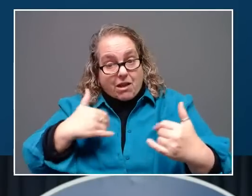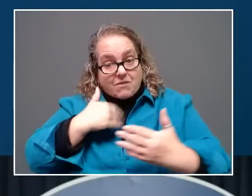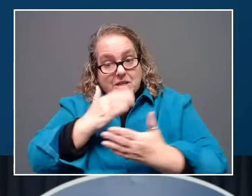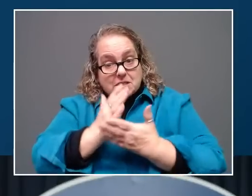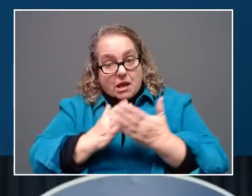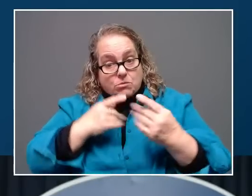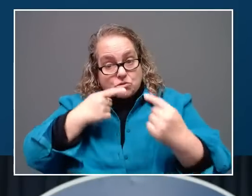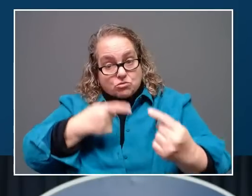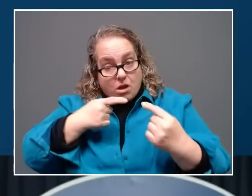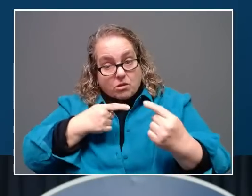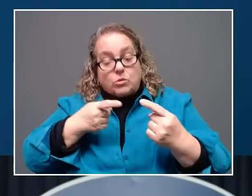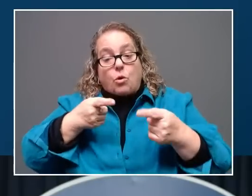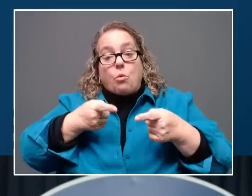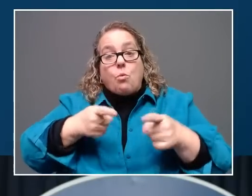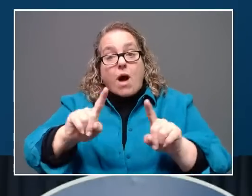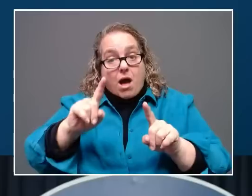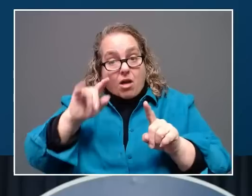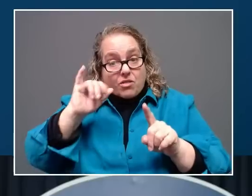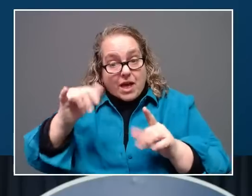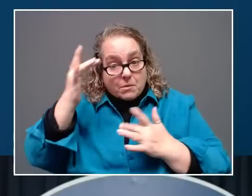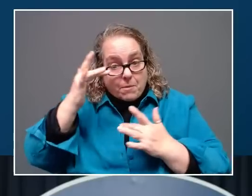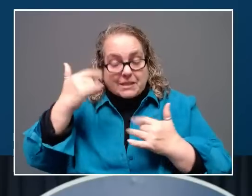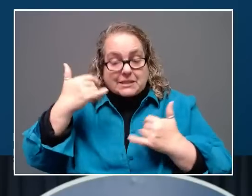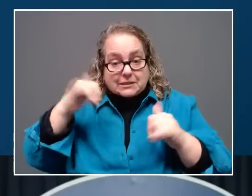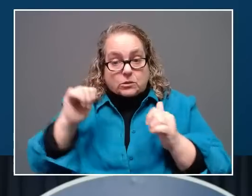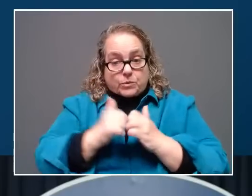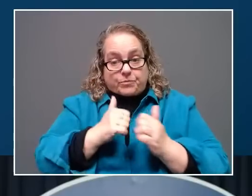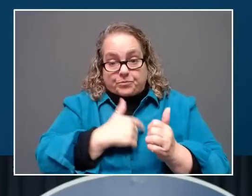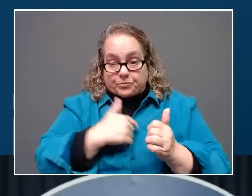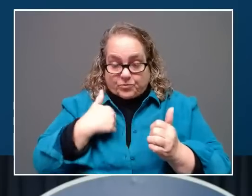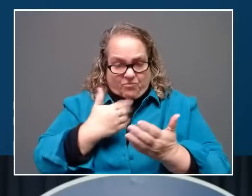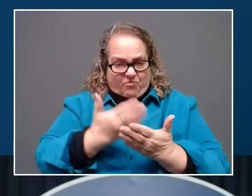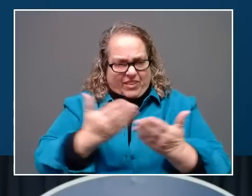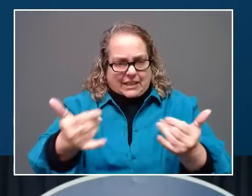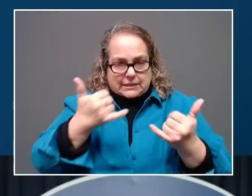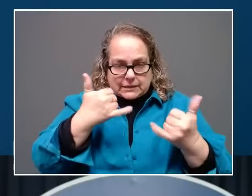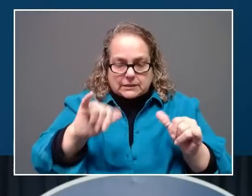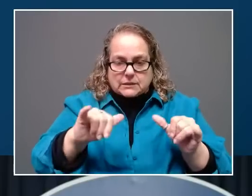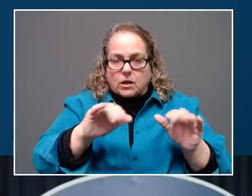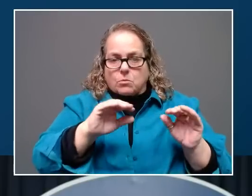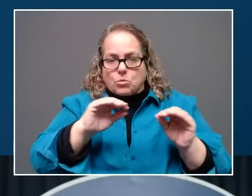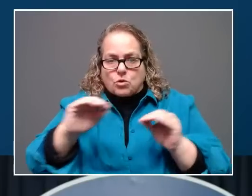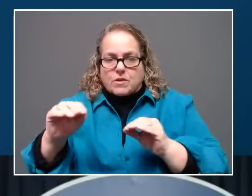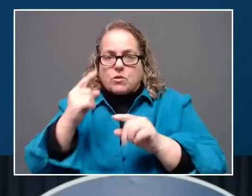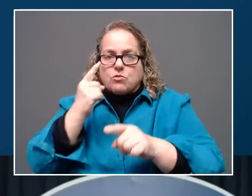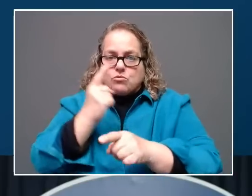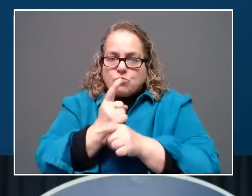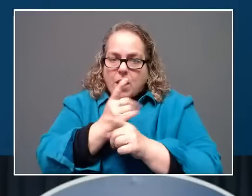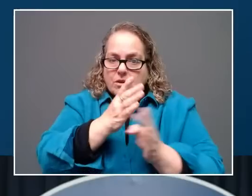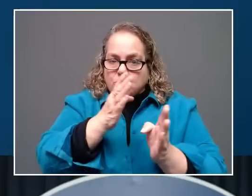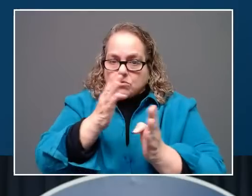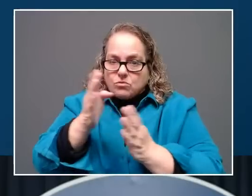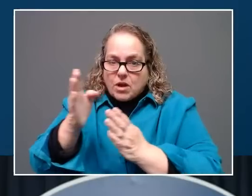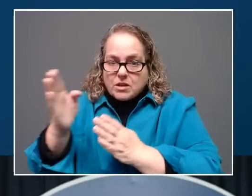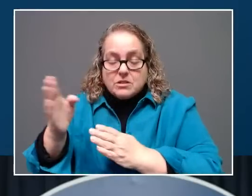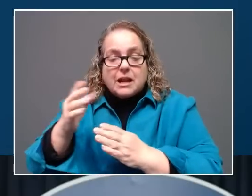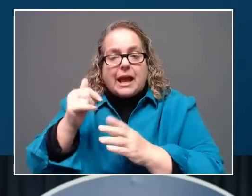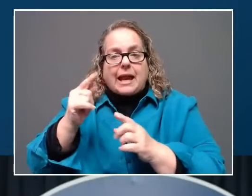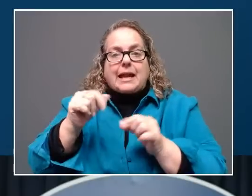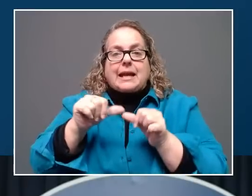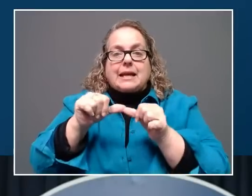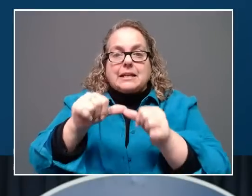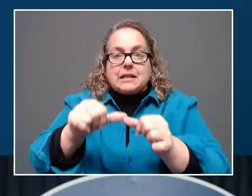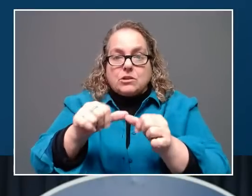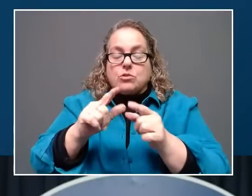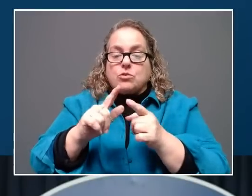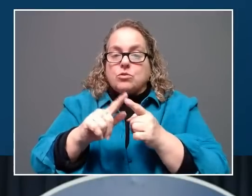with us, things continue to move in the right direction, and they are continuing to move at a